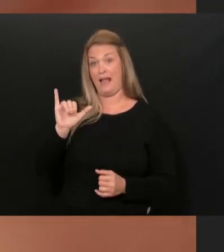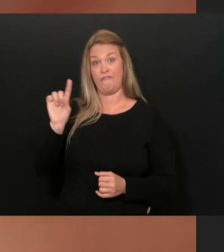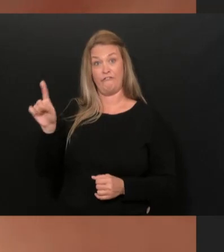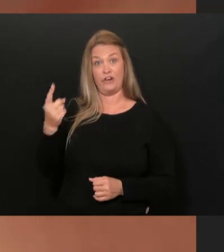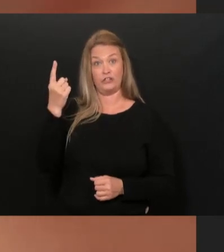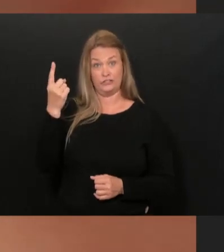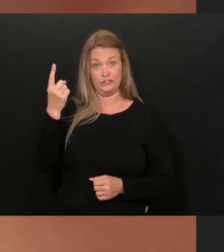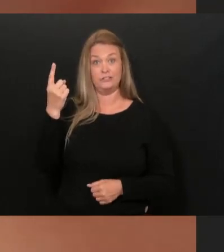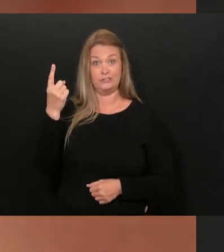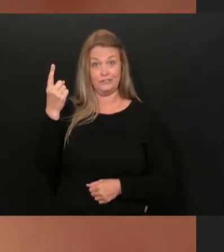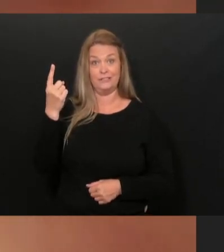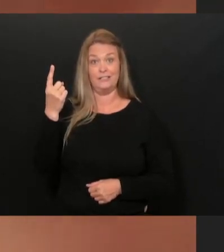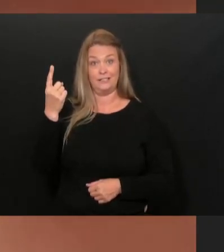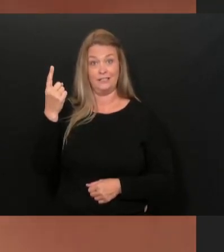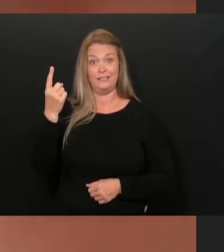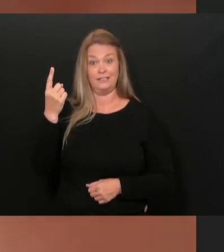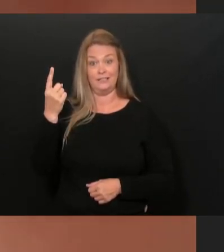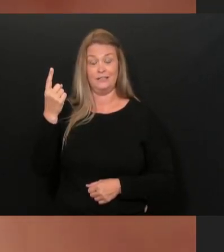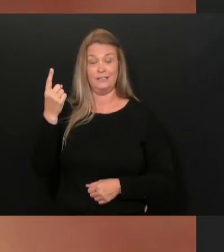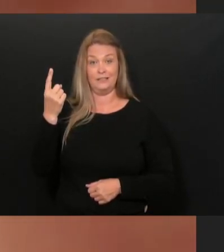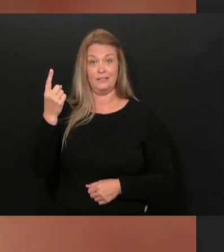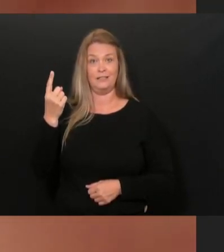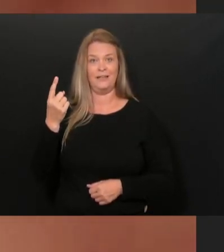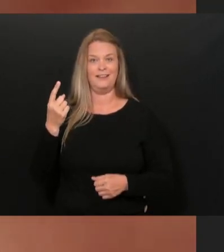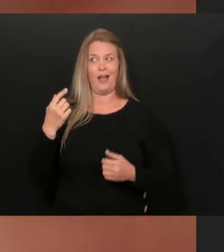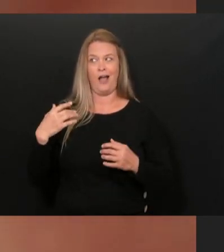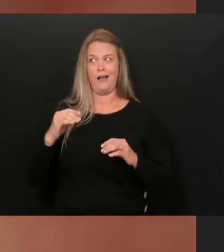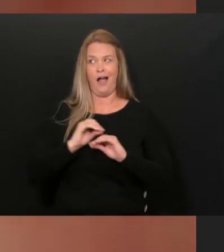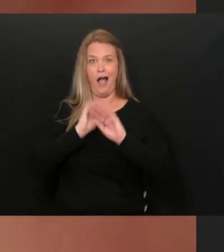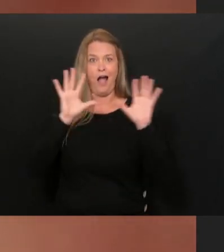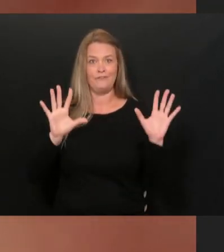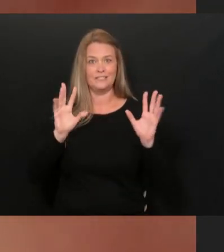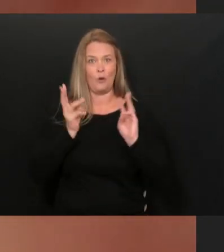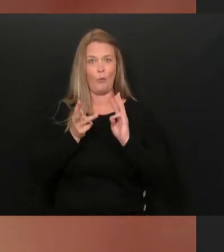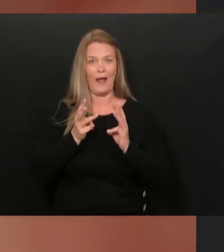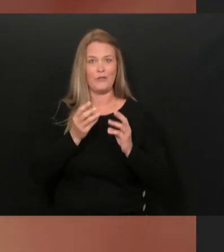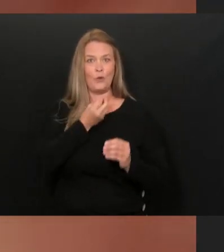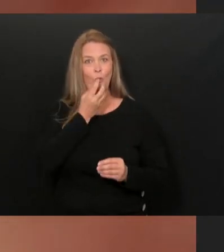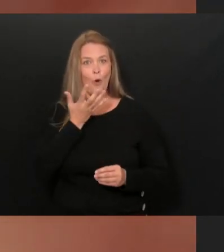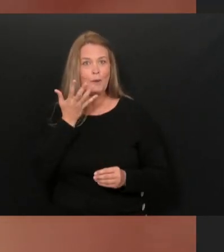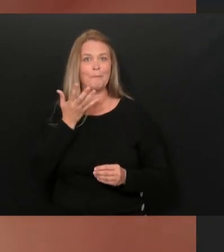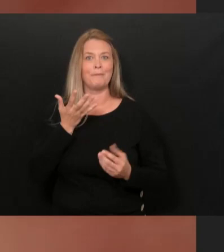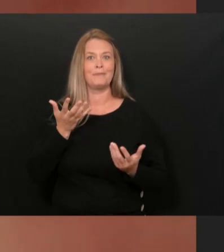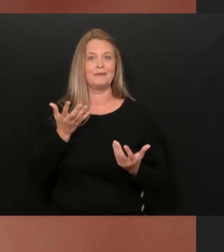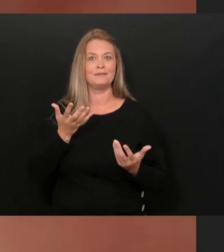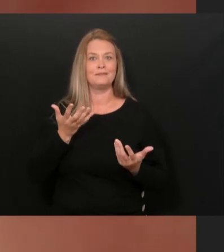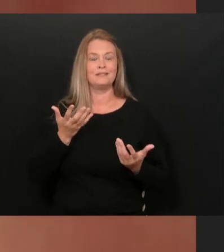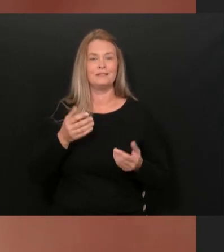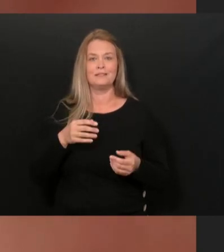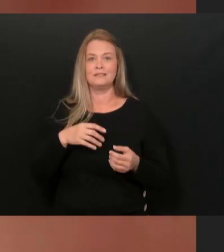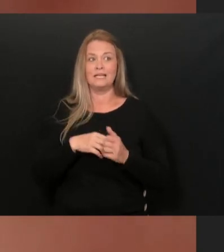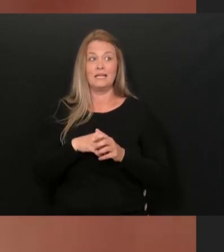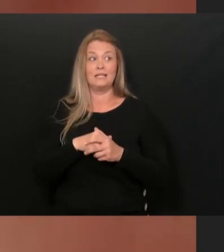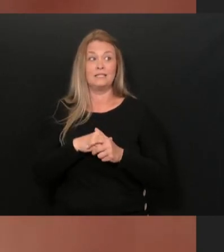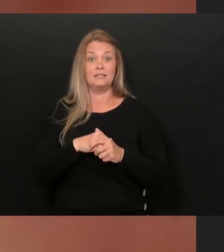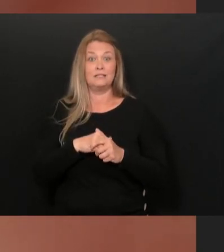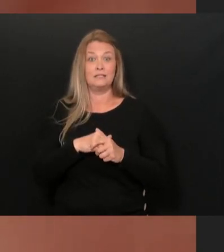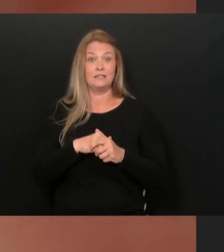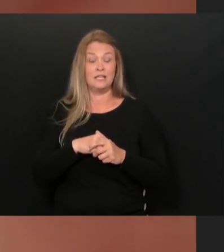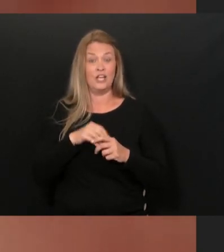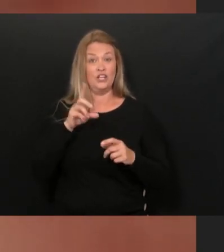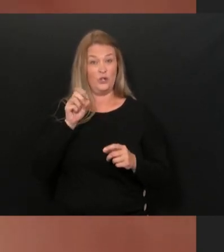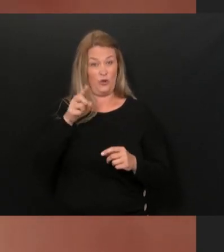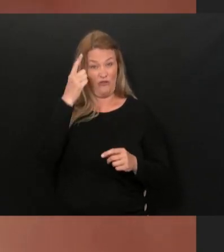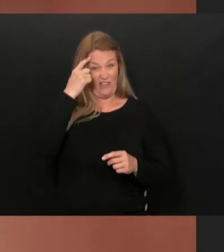we're having much warmer and sunnier weather on the way this month. How much of that is a factor? I've heard this elsewhere that can help knock down the spread of